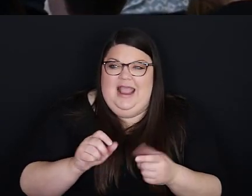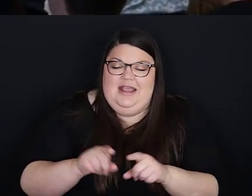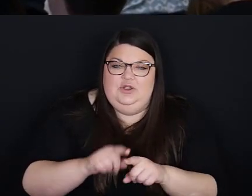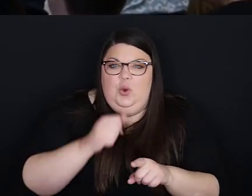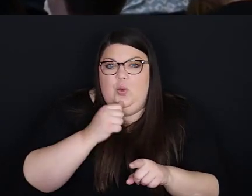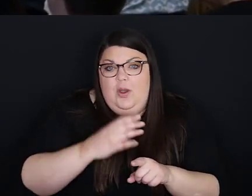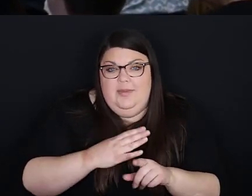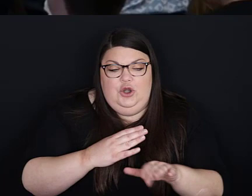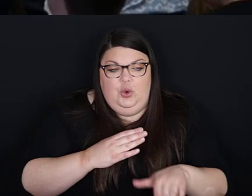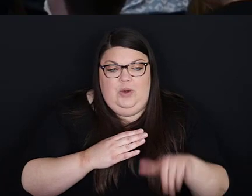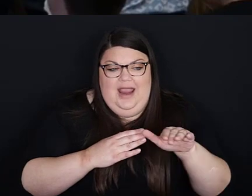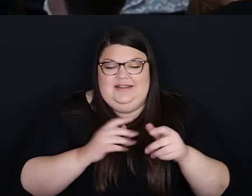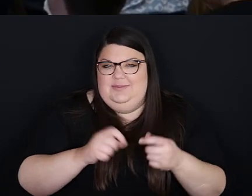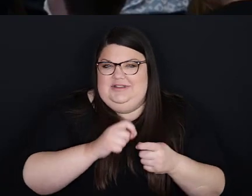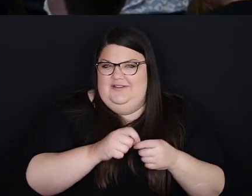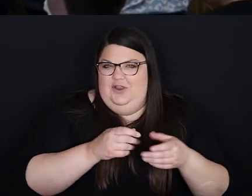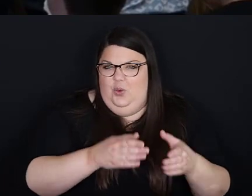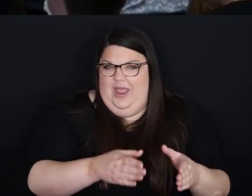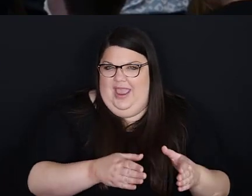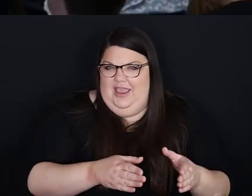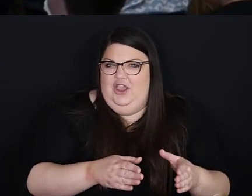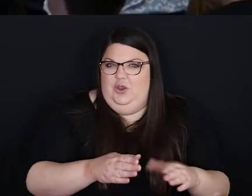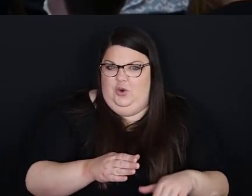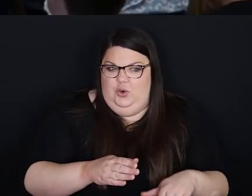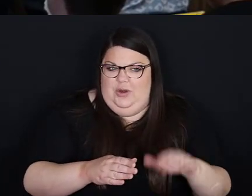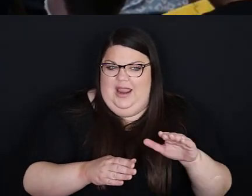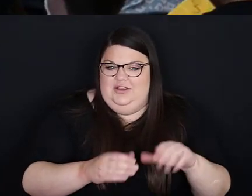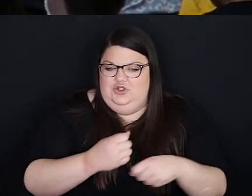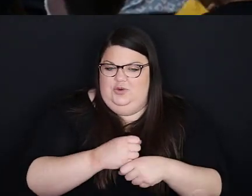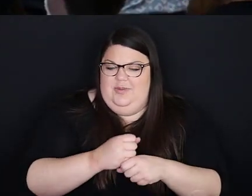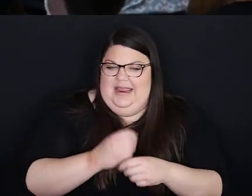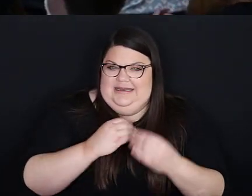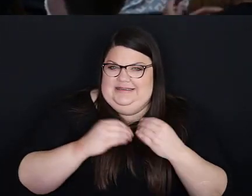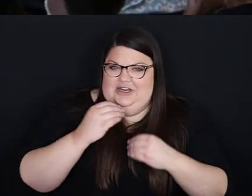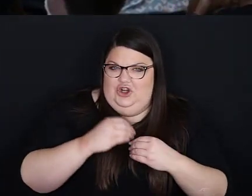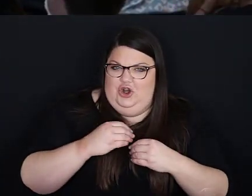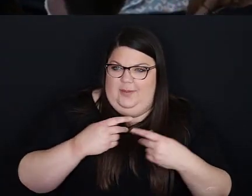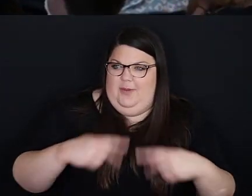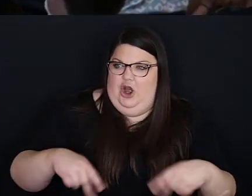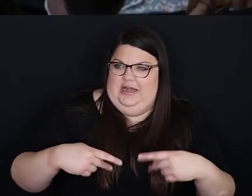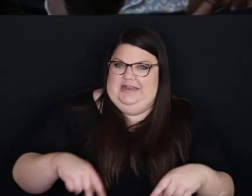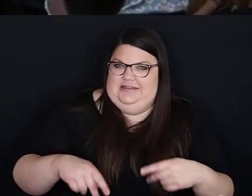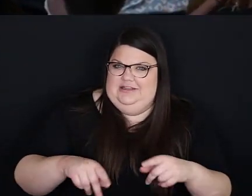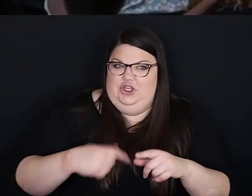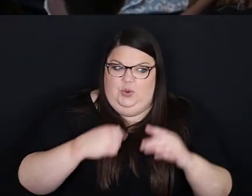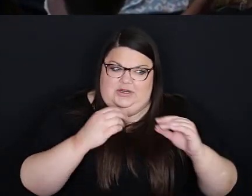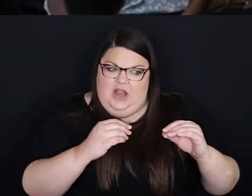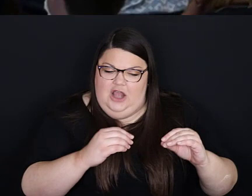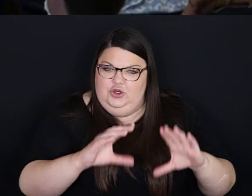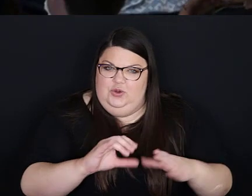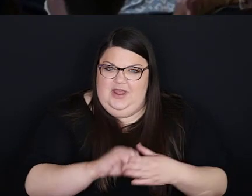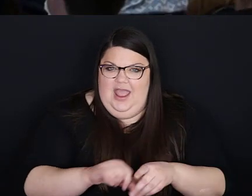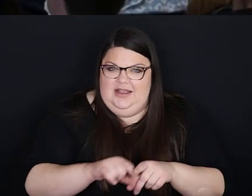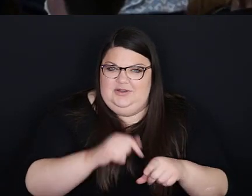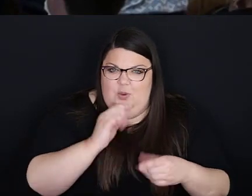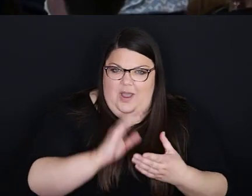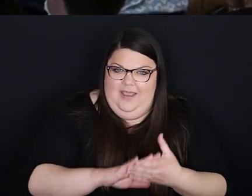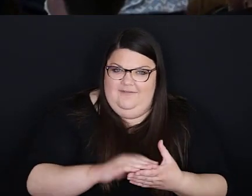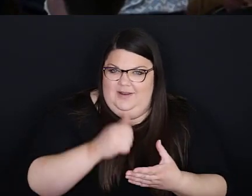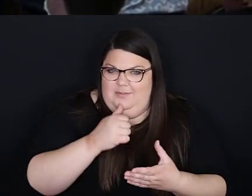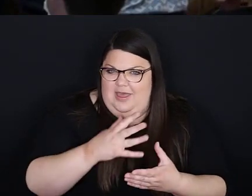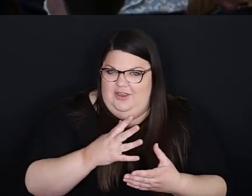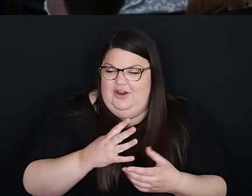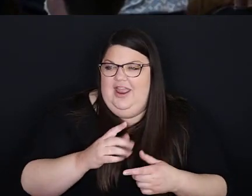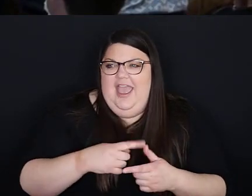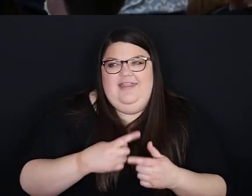a woman raised a certain way, you were sort of raised to make dinner parties. That's what you were taught to do as a wife and mother, and one of your first